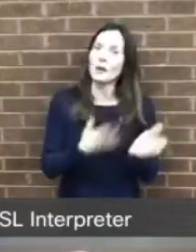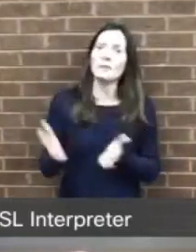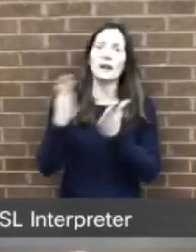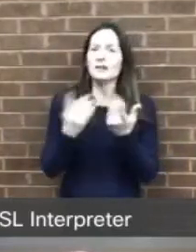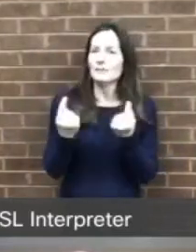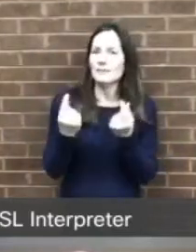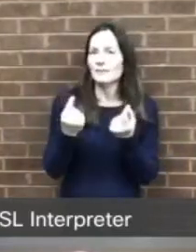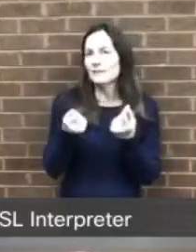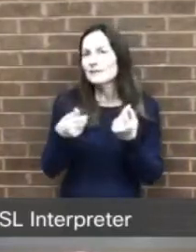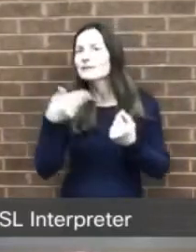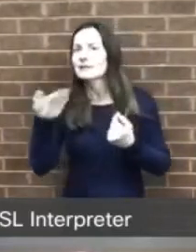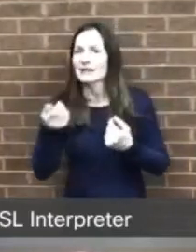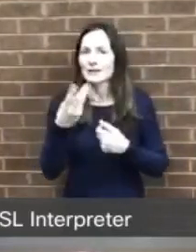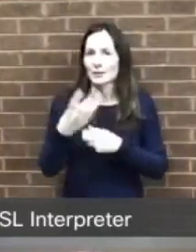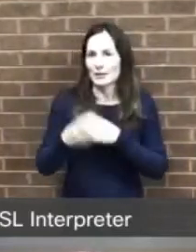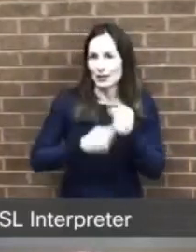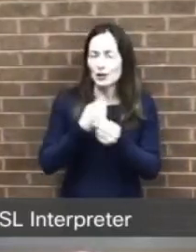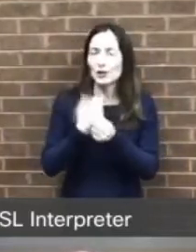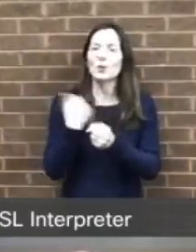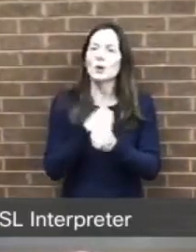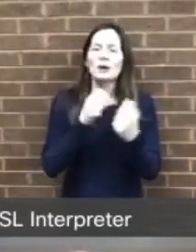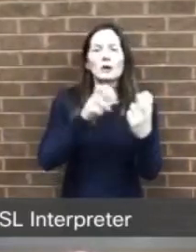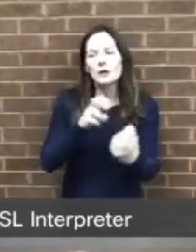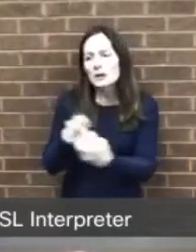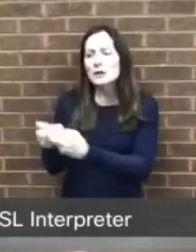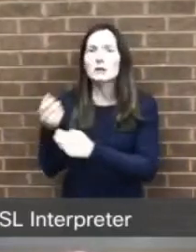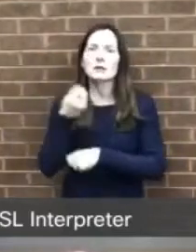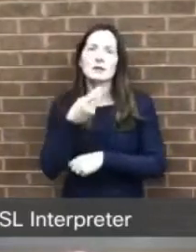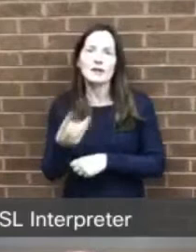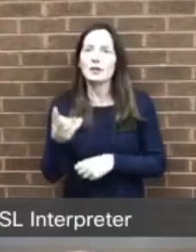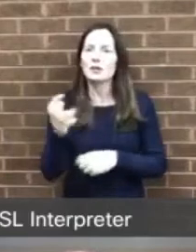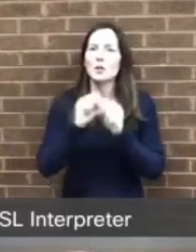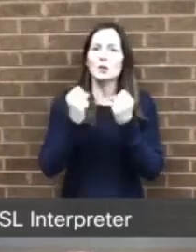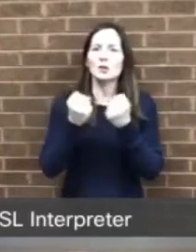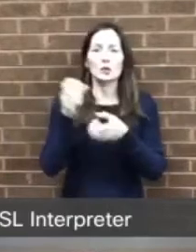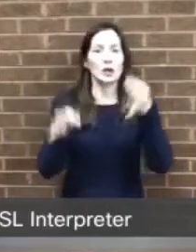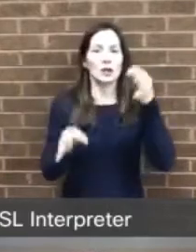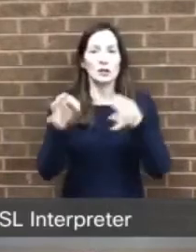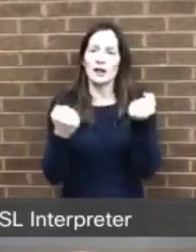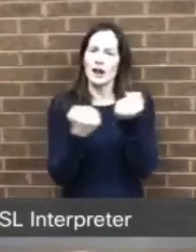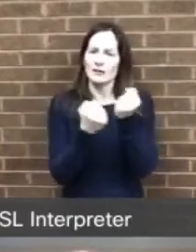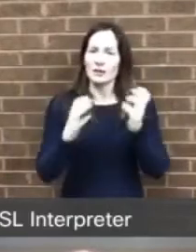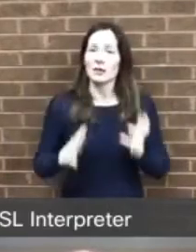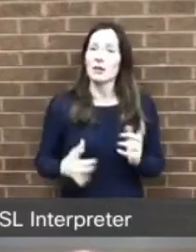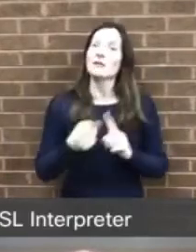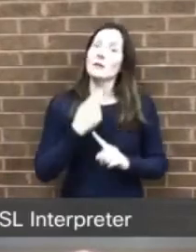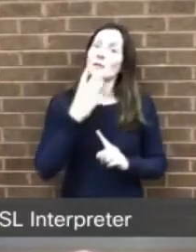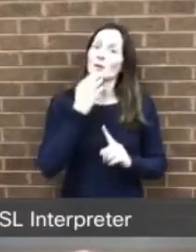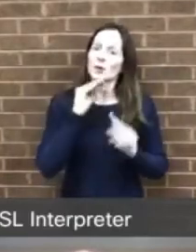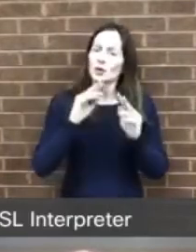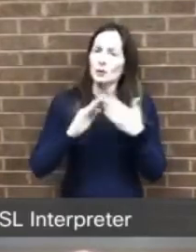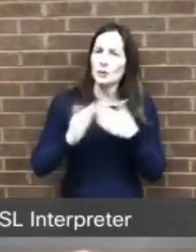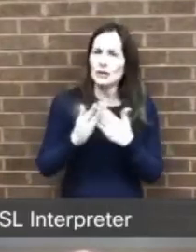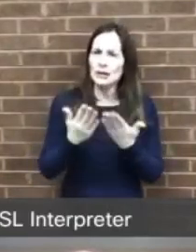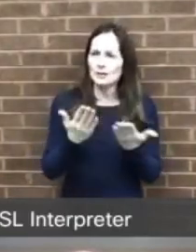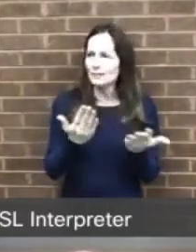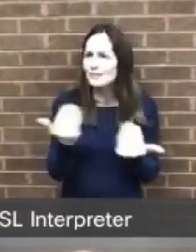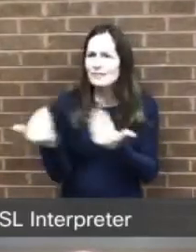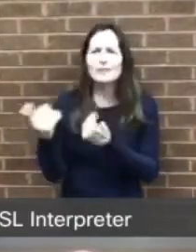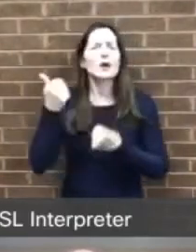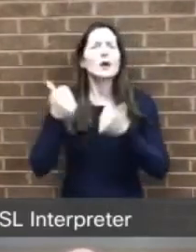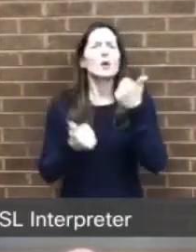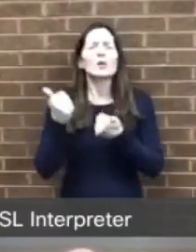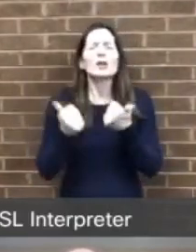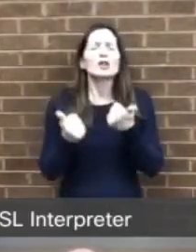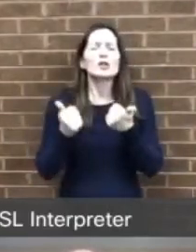46 social justice advocates from our Jewish community, and we asked them to tell us what issues were the most serious